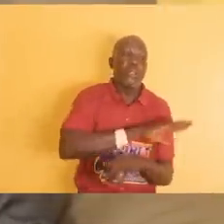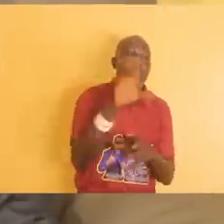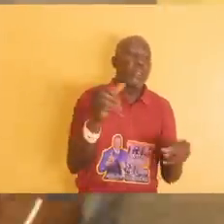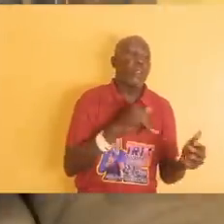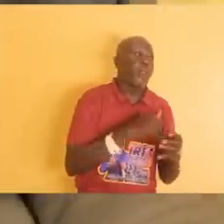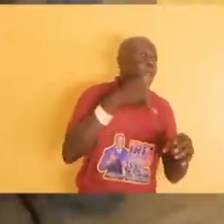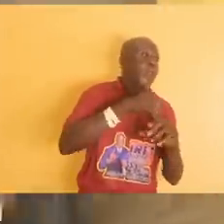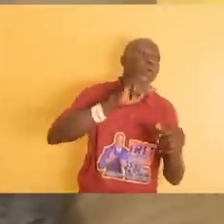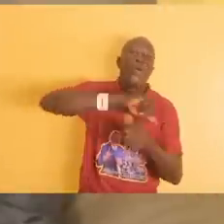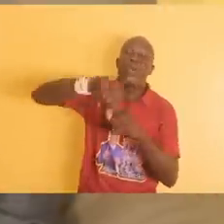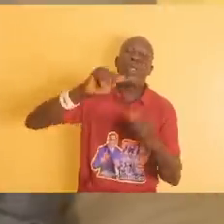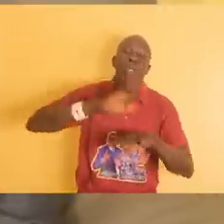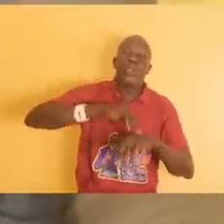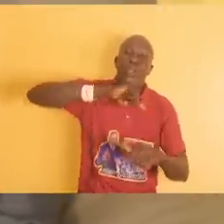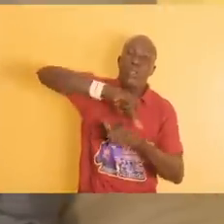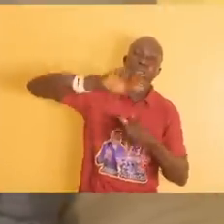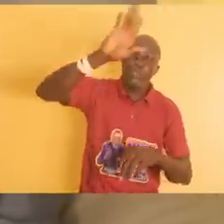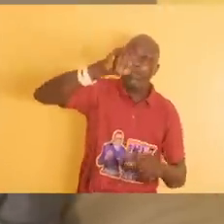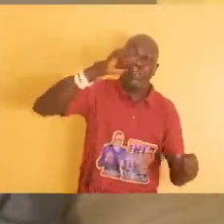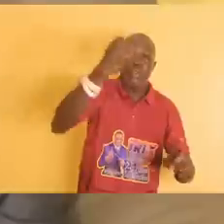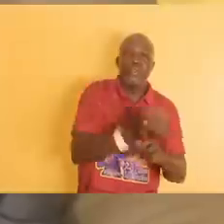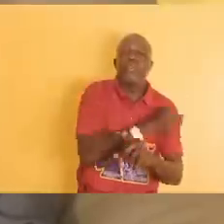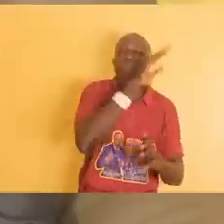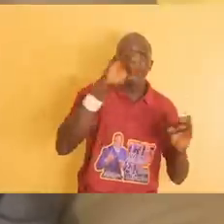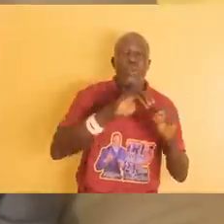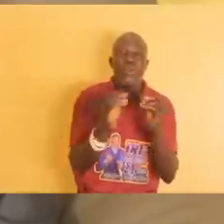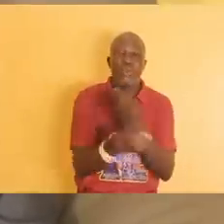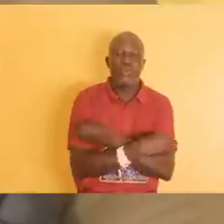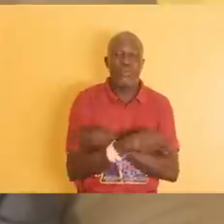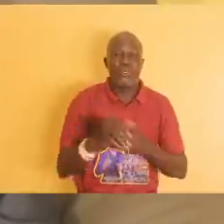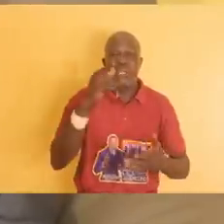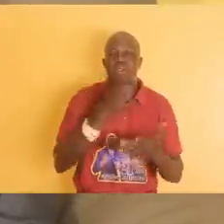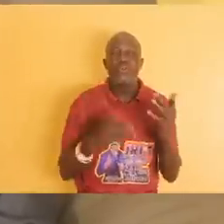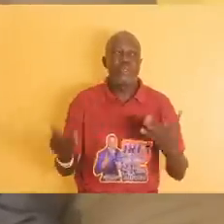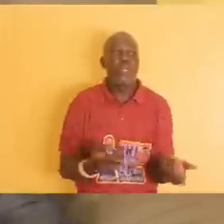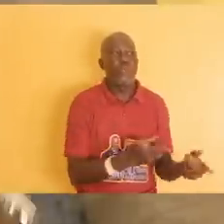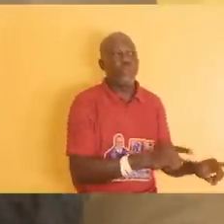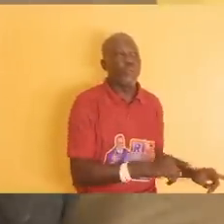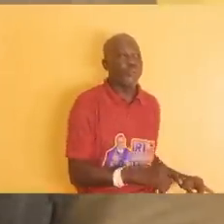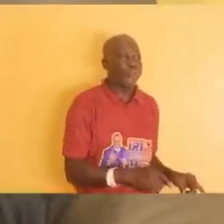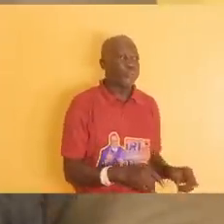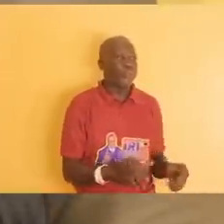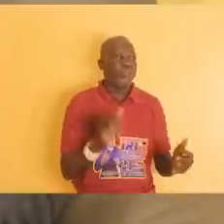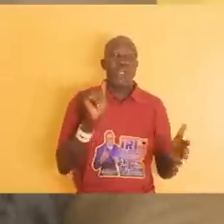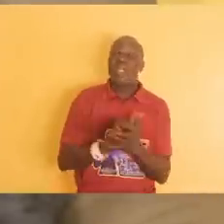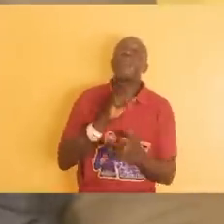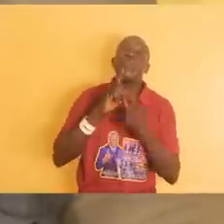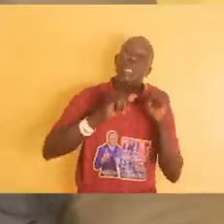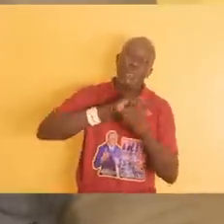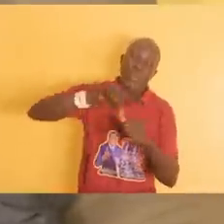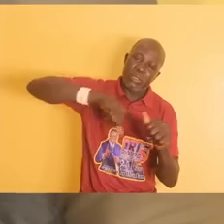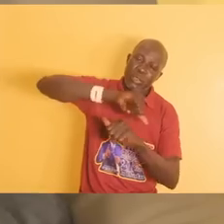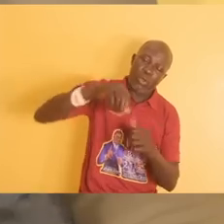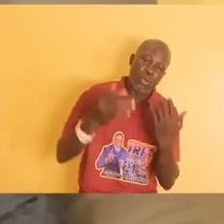Boy, take this oil. Anoint yourself. Finish your the Lord. Anoint your office. Something will happen. Ororo mo so ni I'm talking